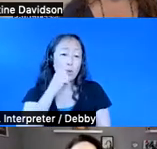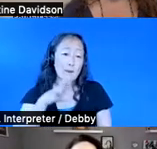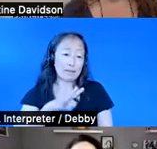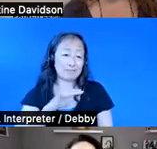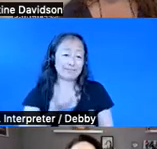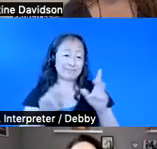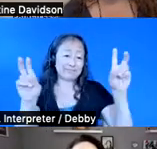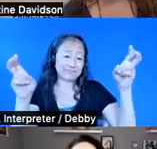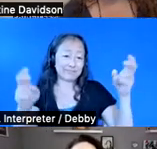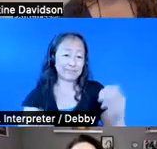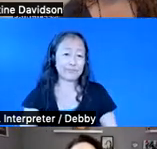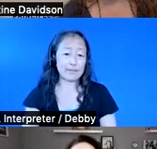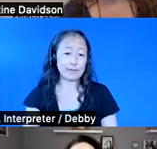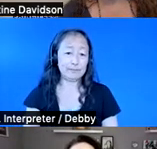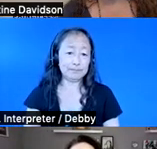Good.